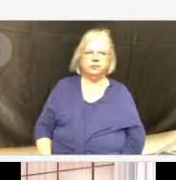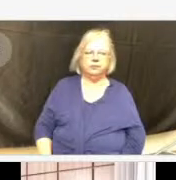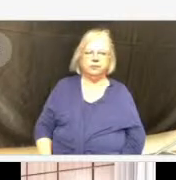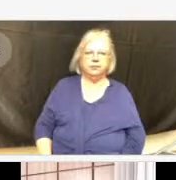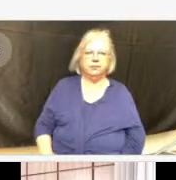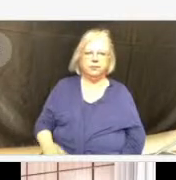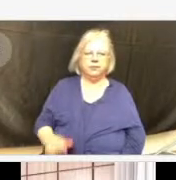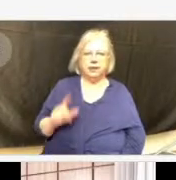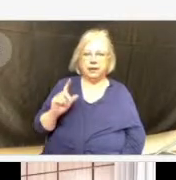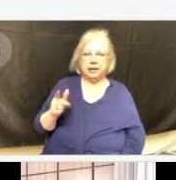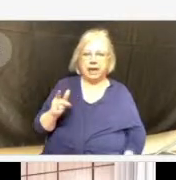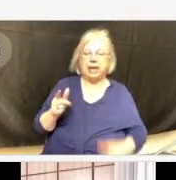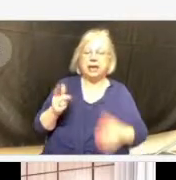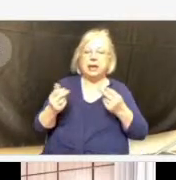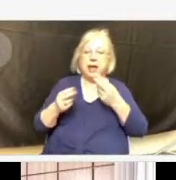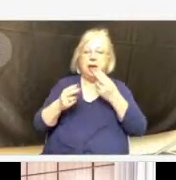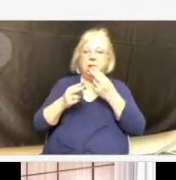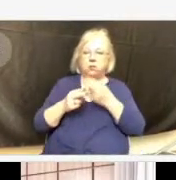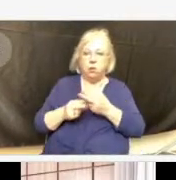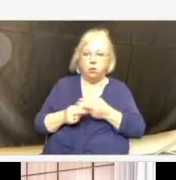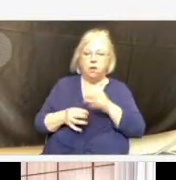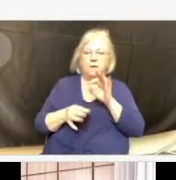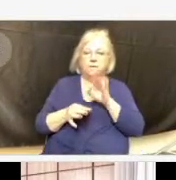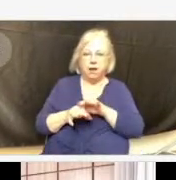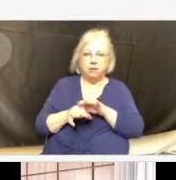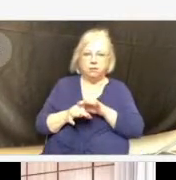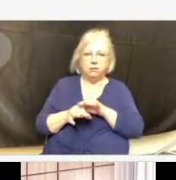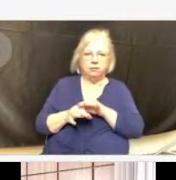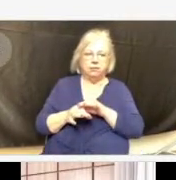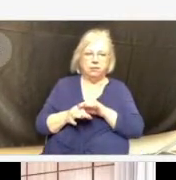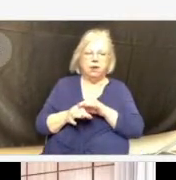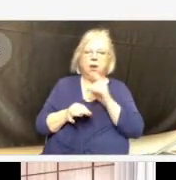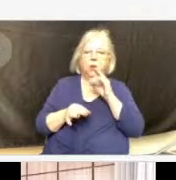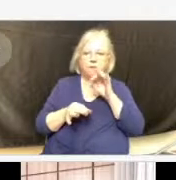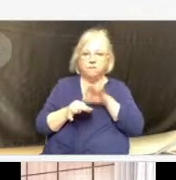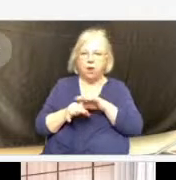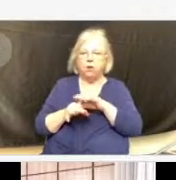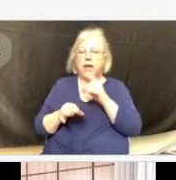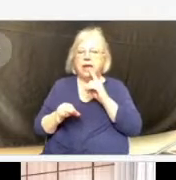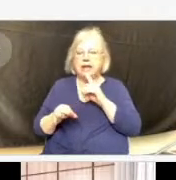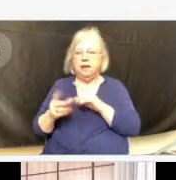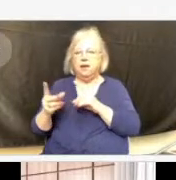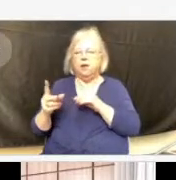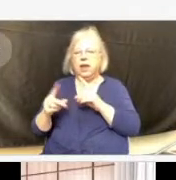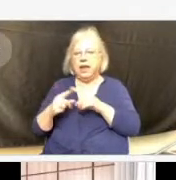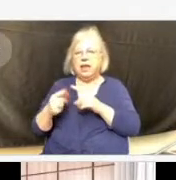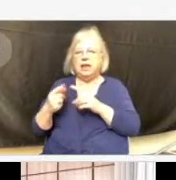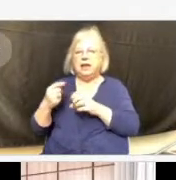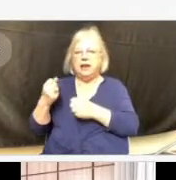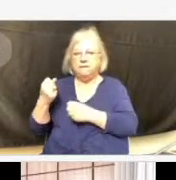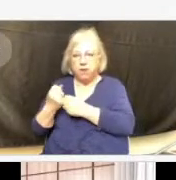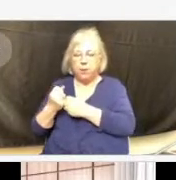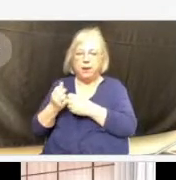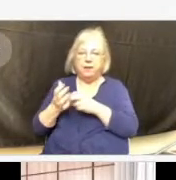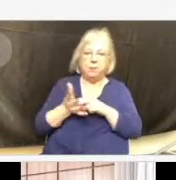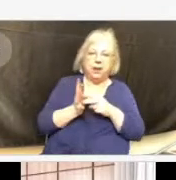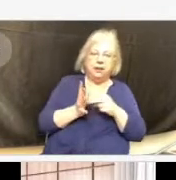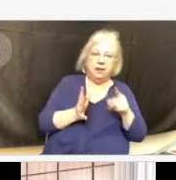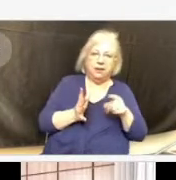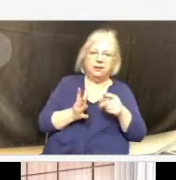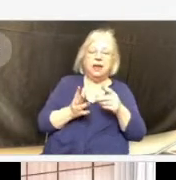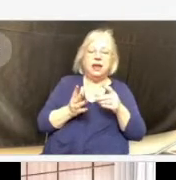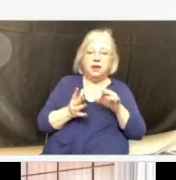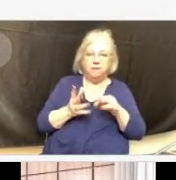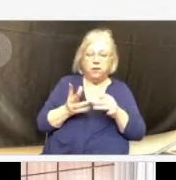Great, may we have a roll call vote? And we are voting in the affirmative, so if you're voting for it, you're voting for